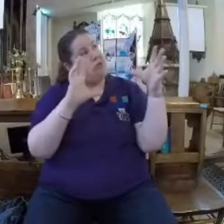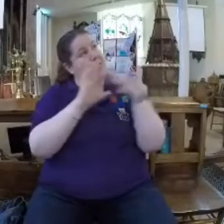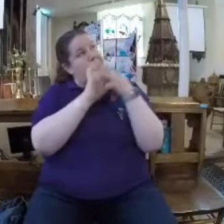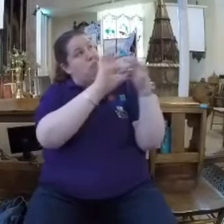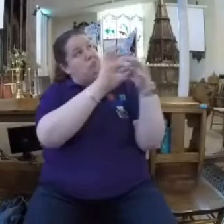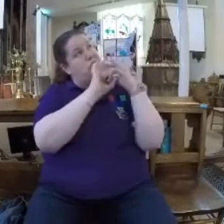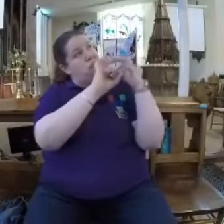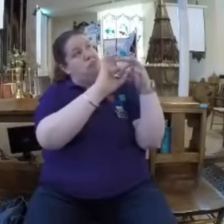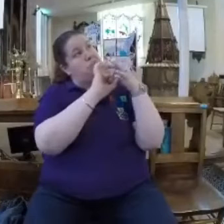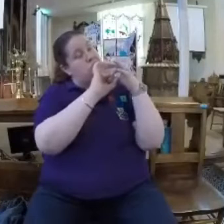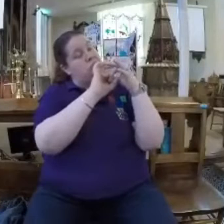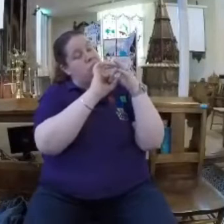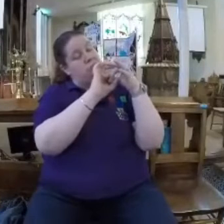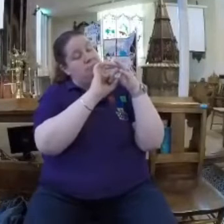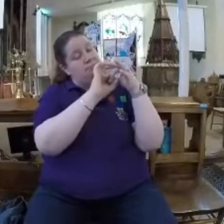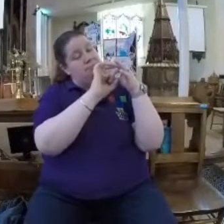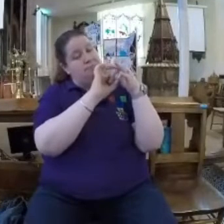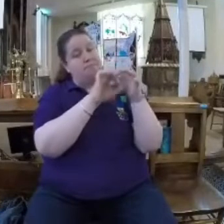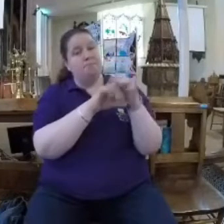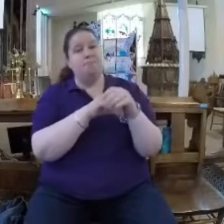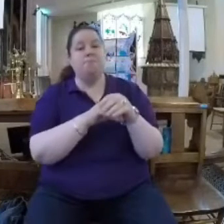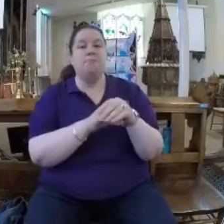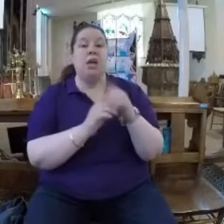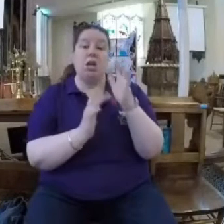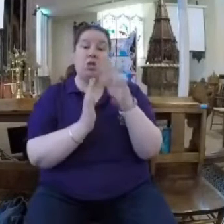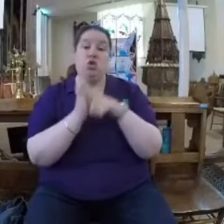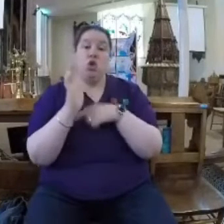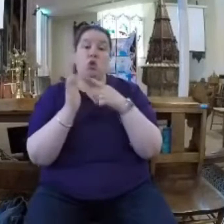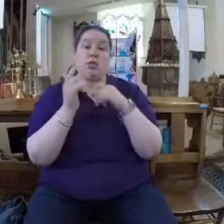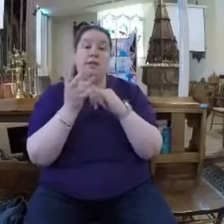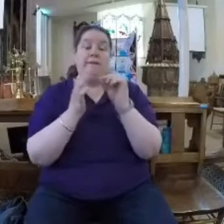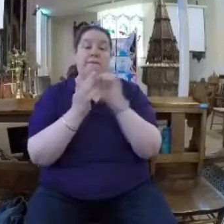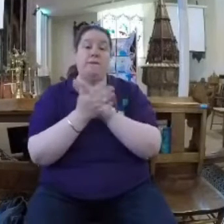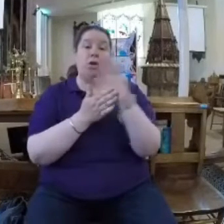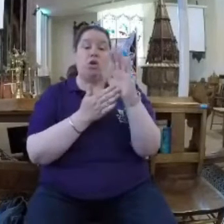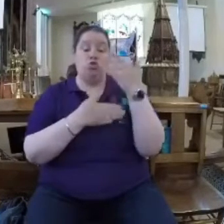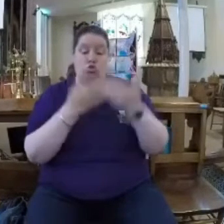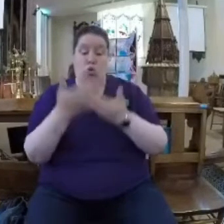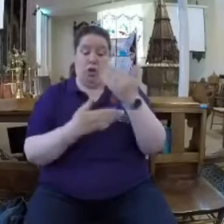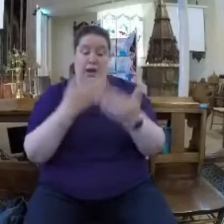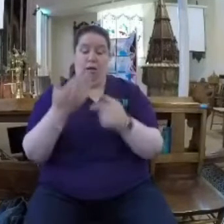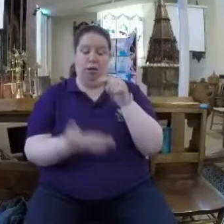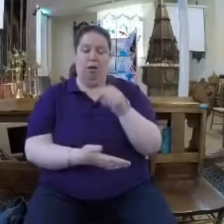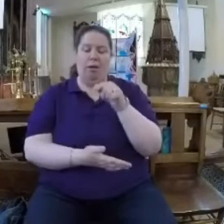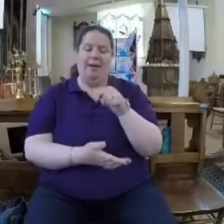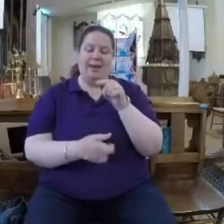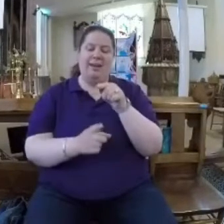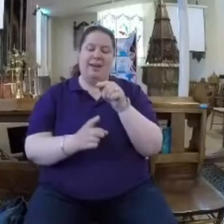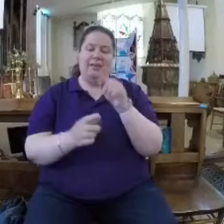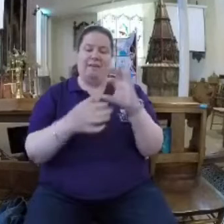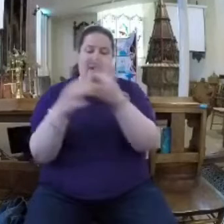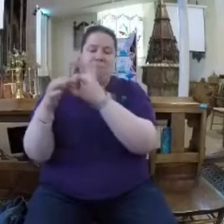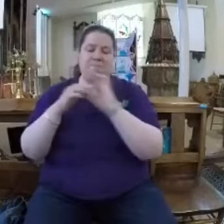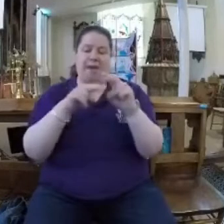one. And this is illustrated in the story of Joseph, where he and his family are reunited. They are at